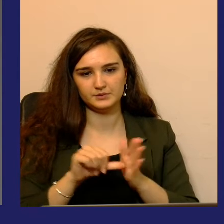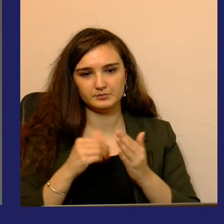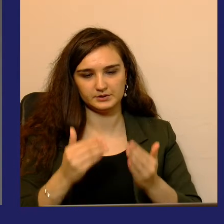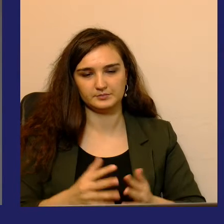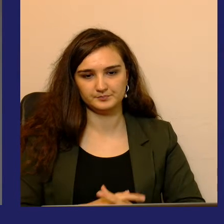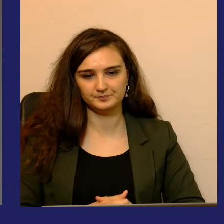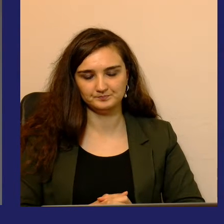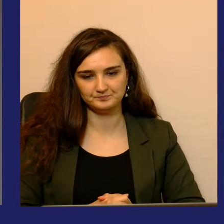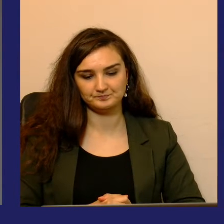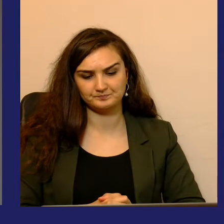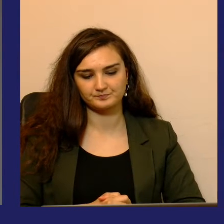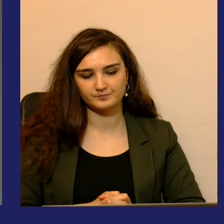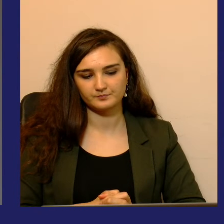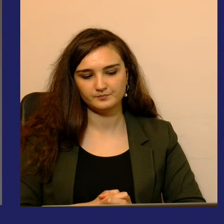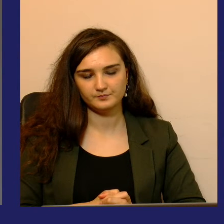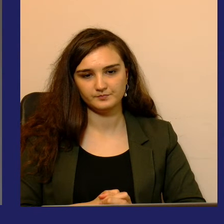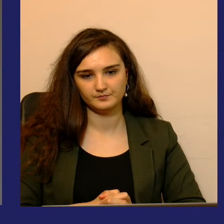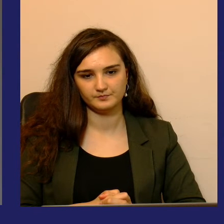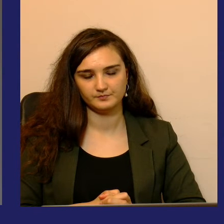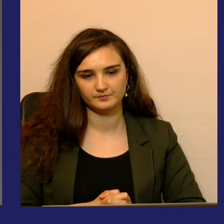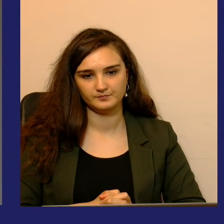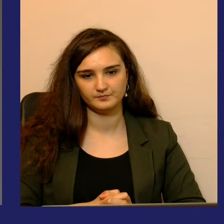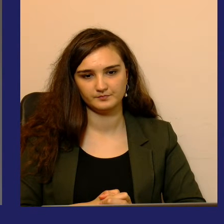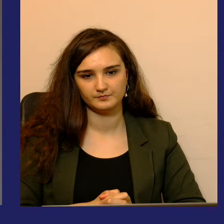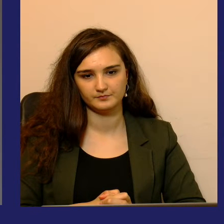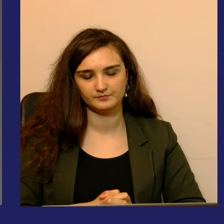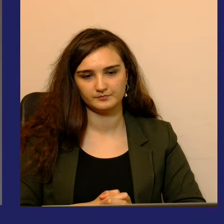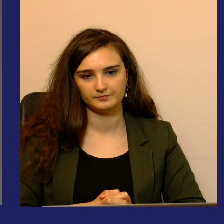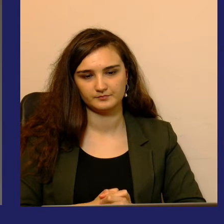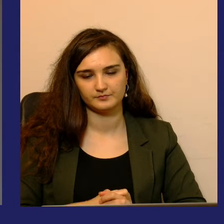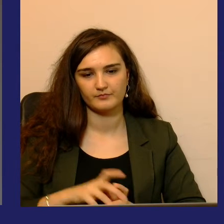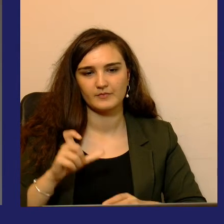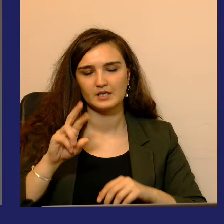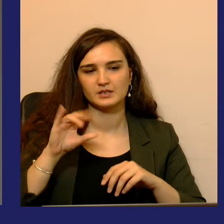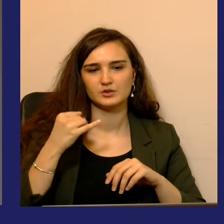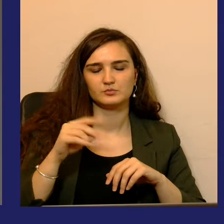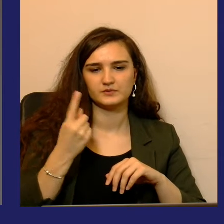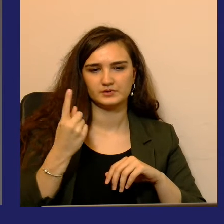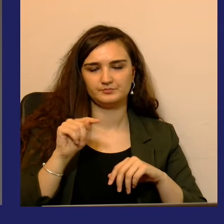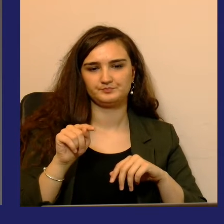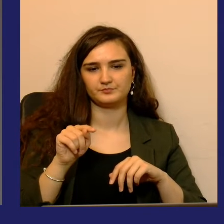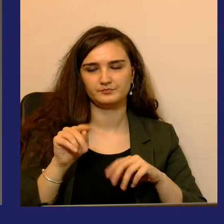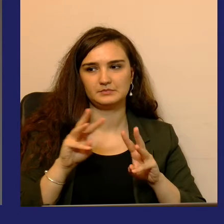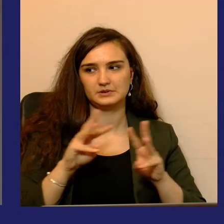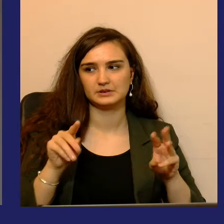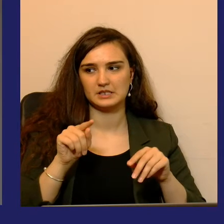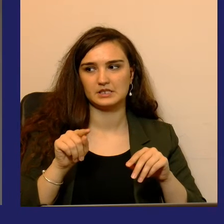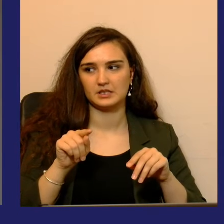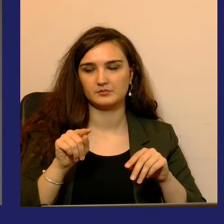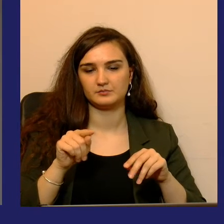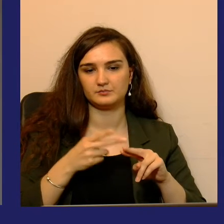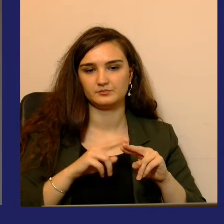them. In India, you've got the Prime Minister reaching out to media outlets to request that they